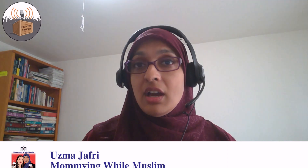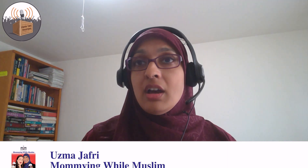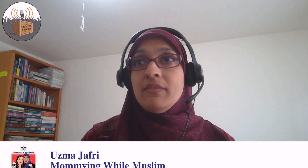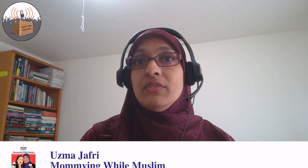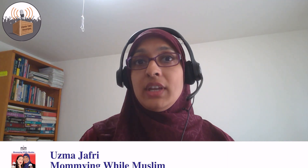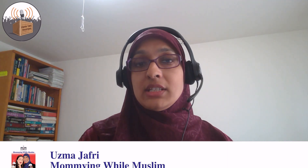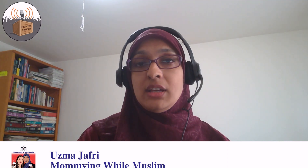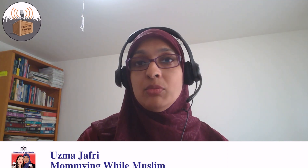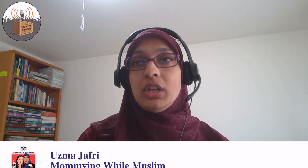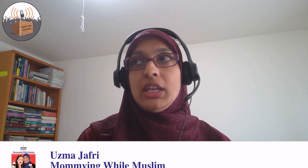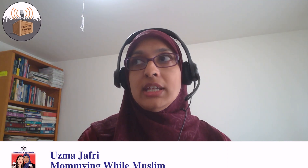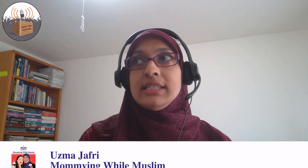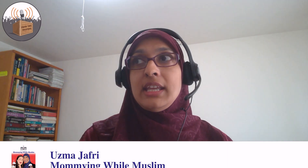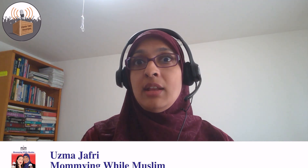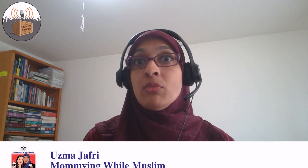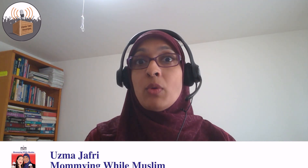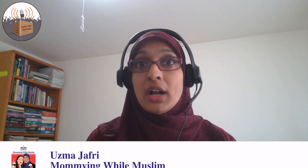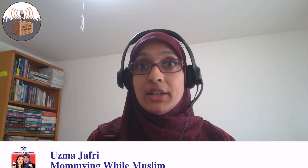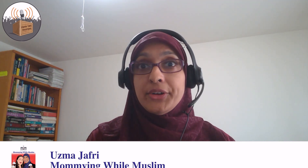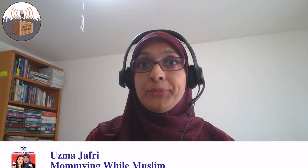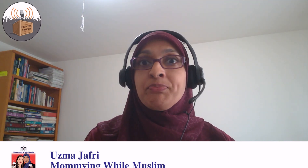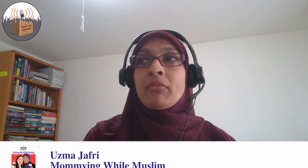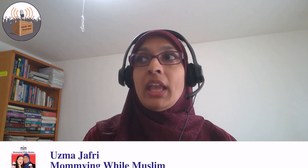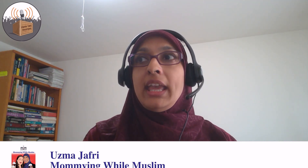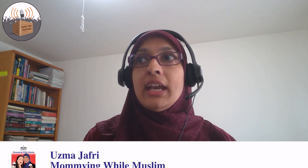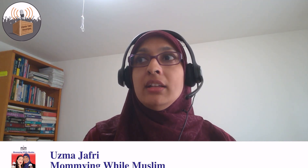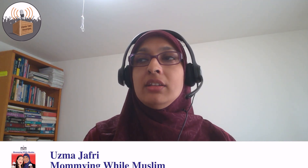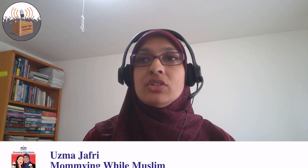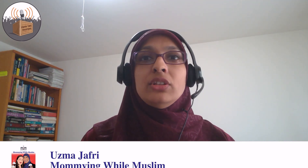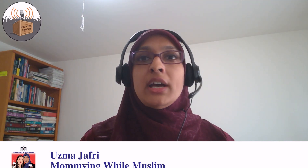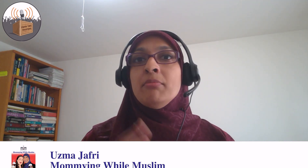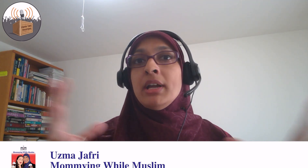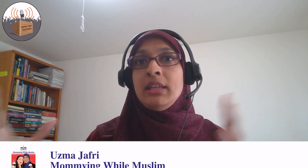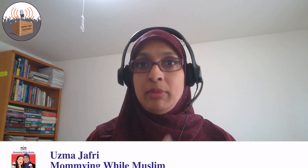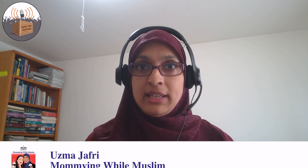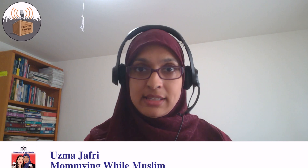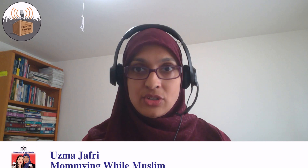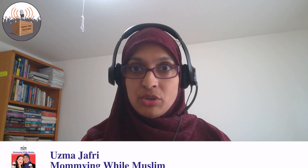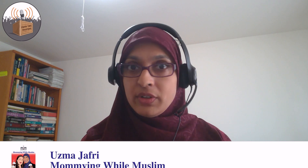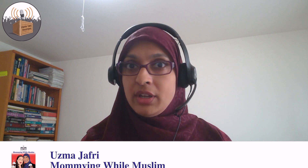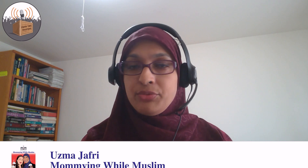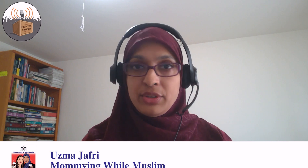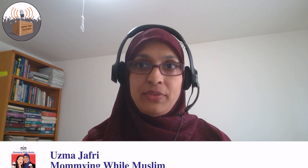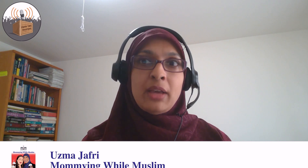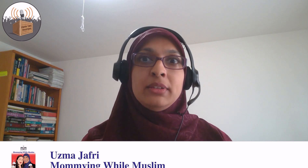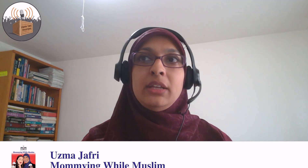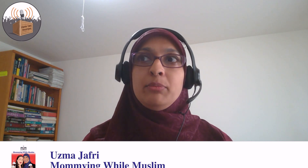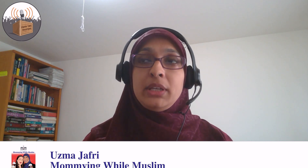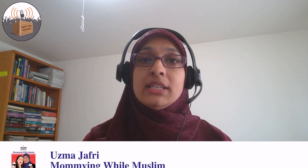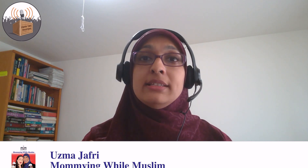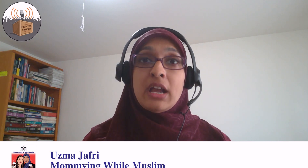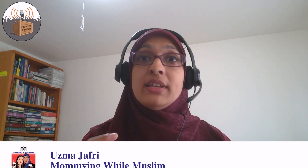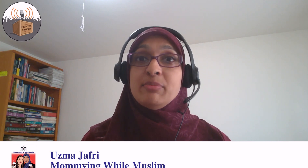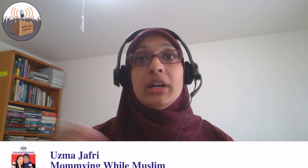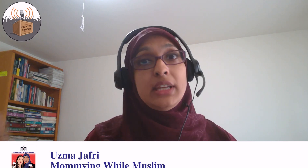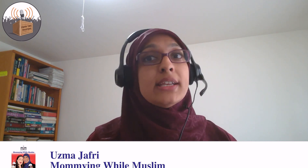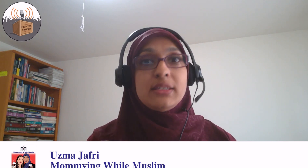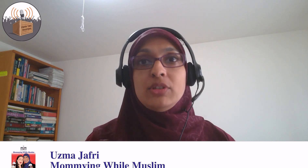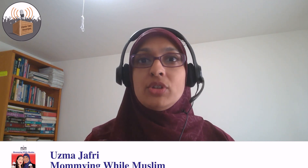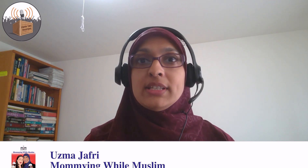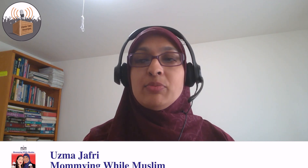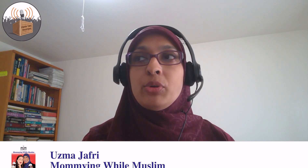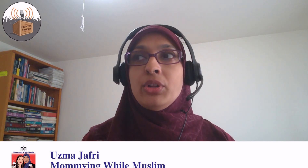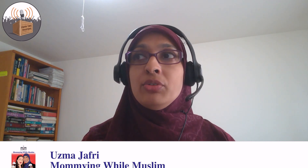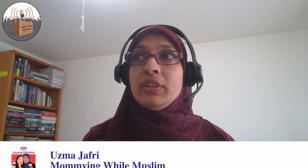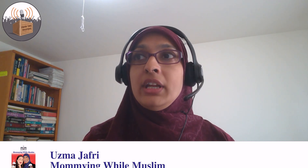of the victim is in Morocco, and there's a lot of money being sent over there for the family because now his body